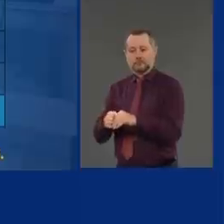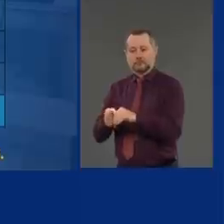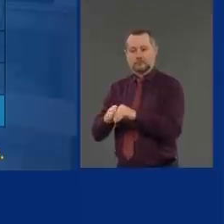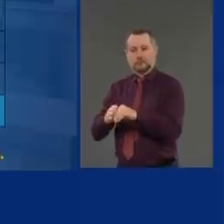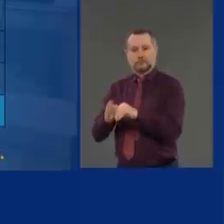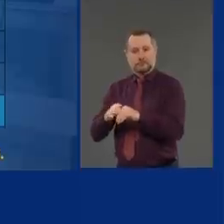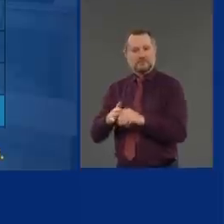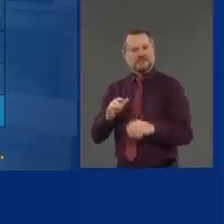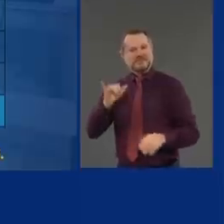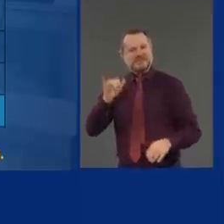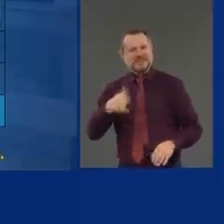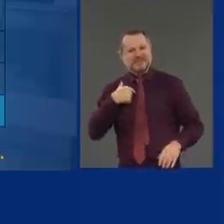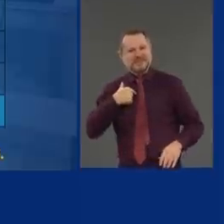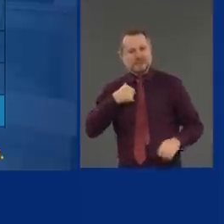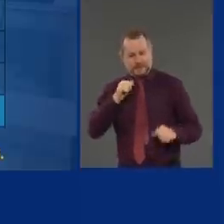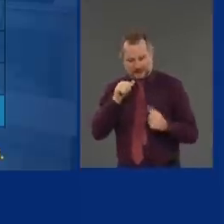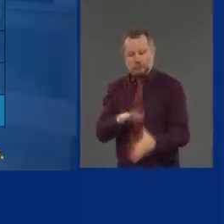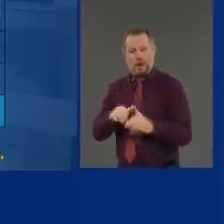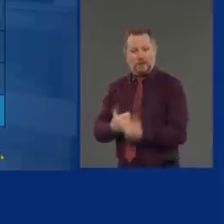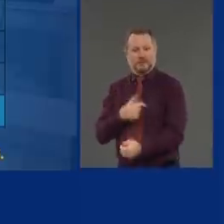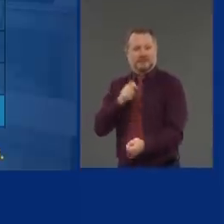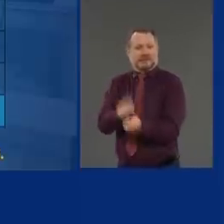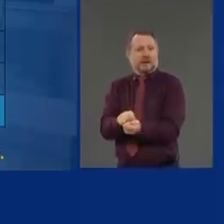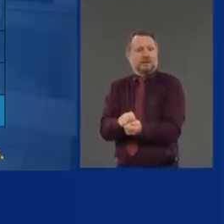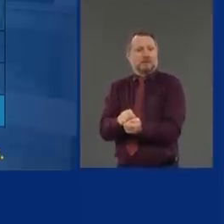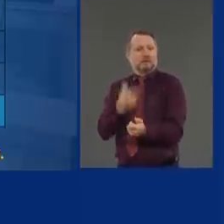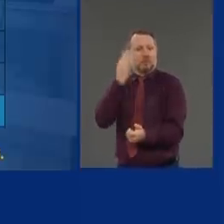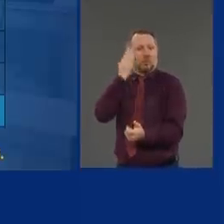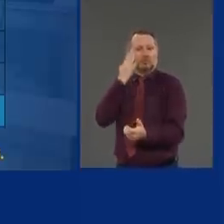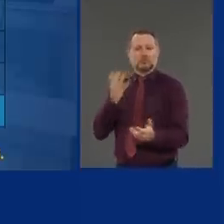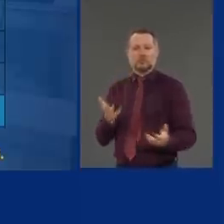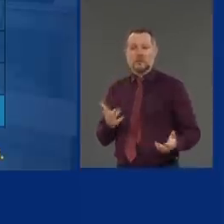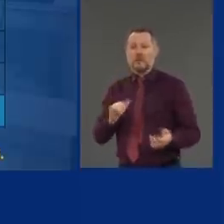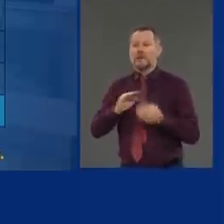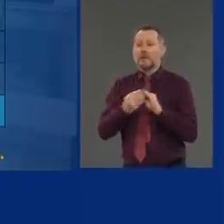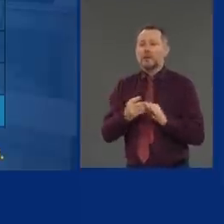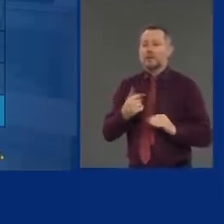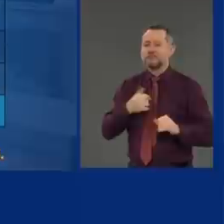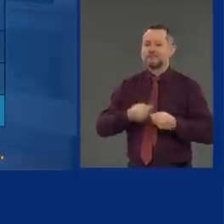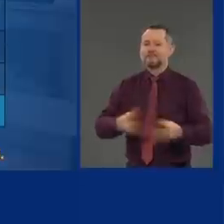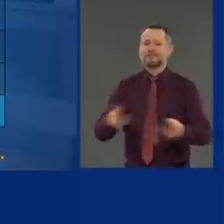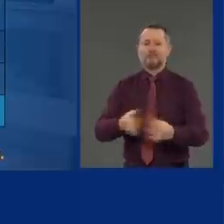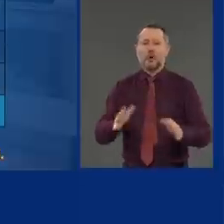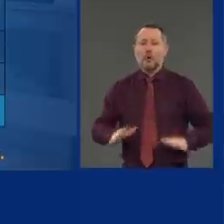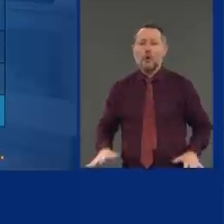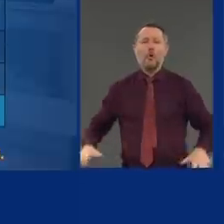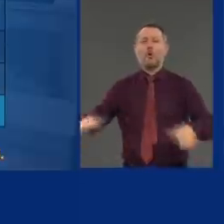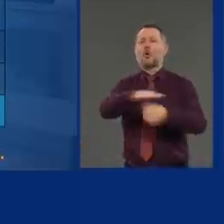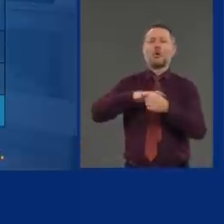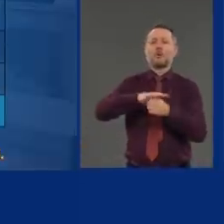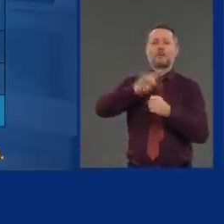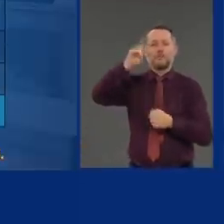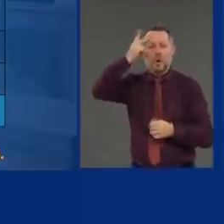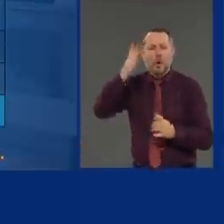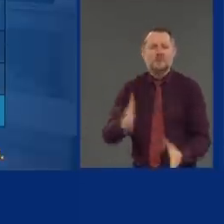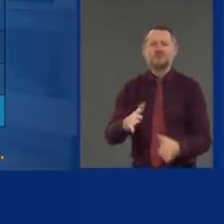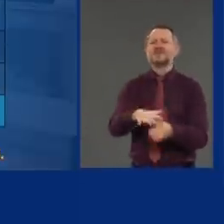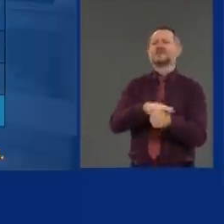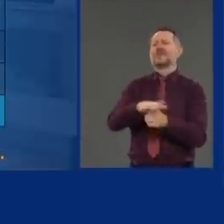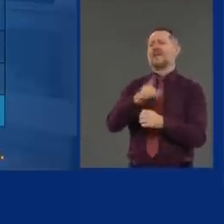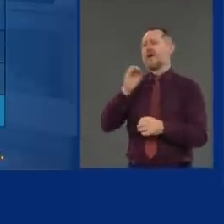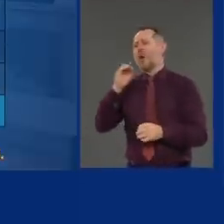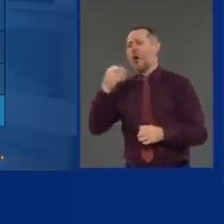we're doing. And we present them to every local official. We put them on the website. Every citizen should want to